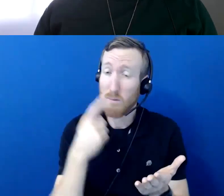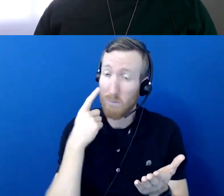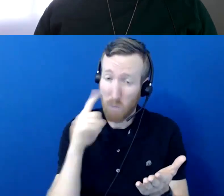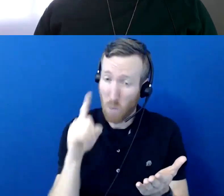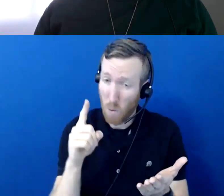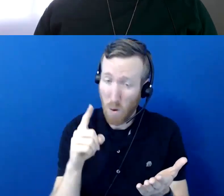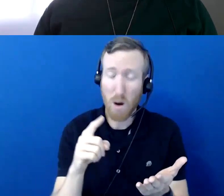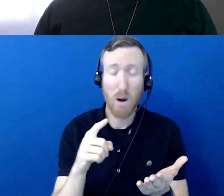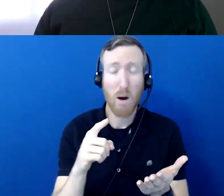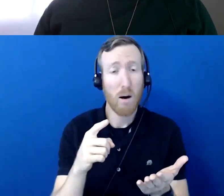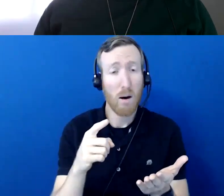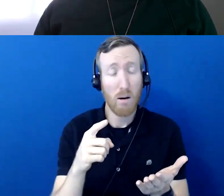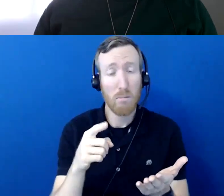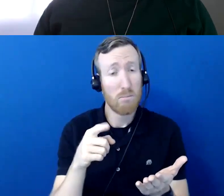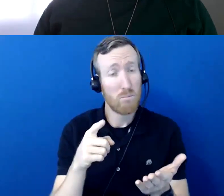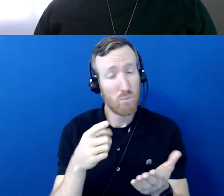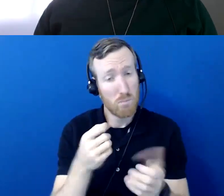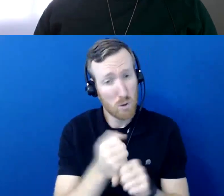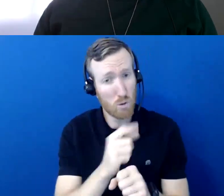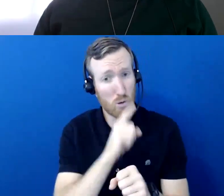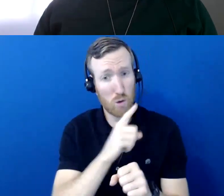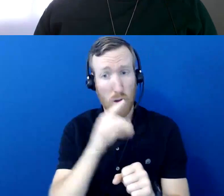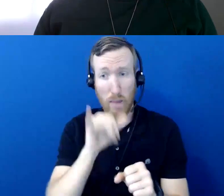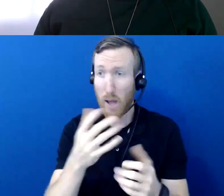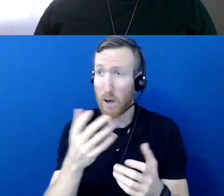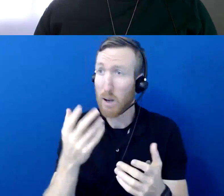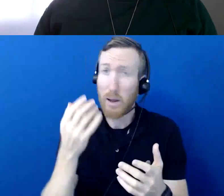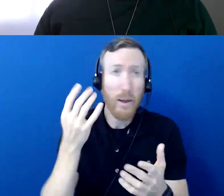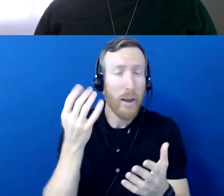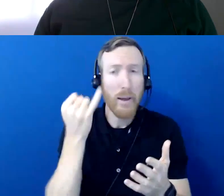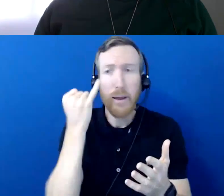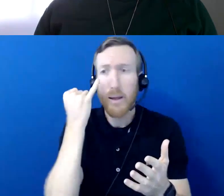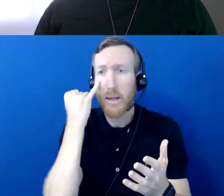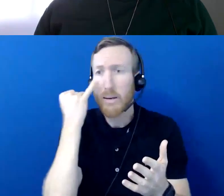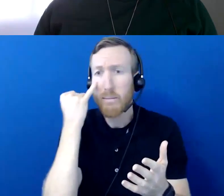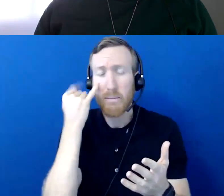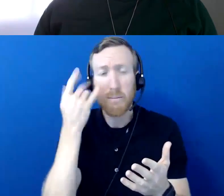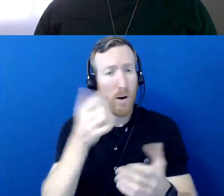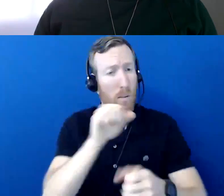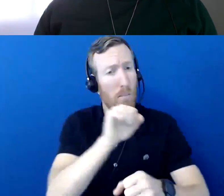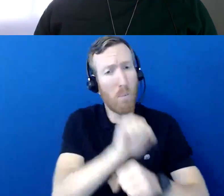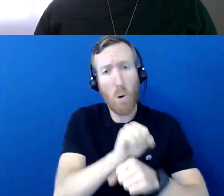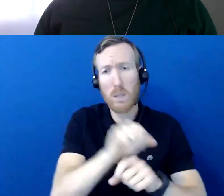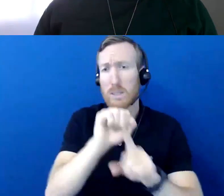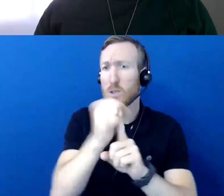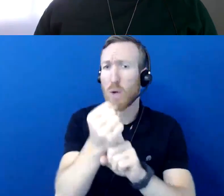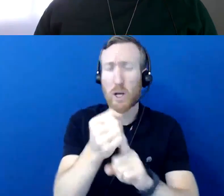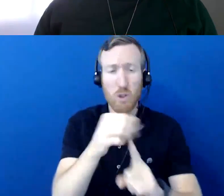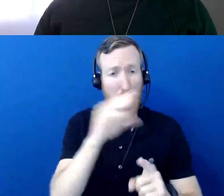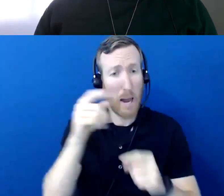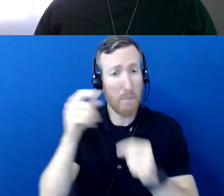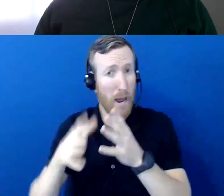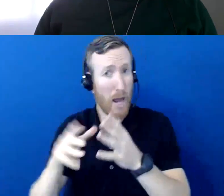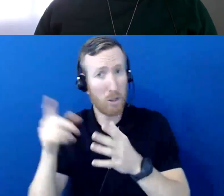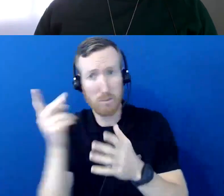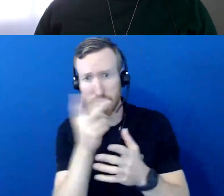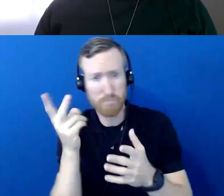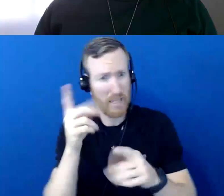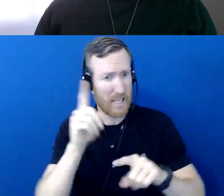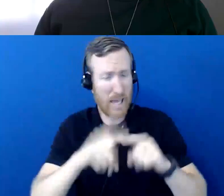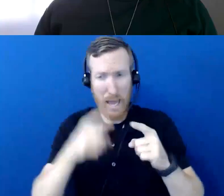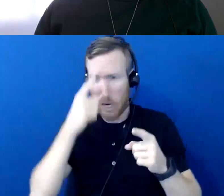really promoting is, in case that the employee and the manager either cannot agree